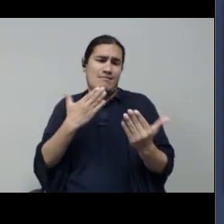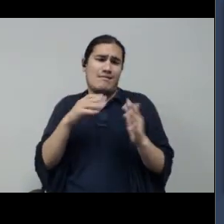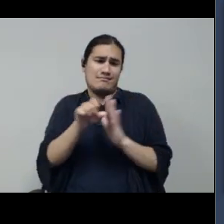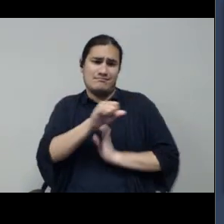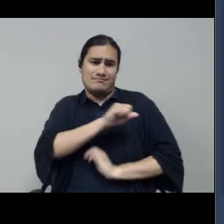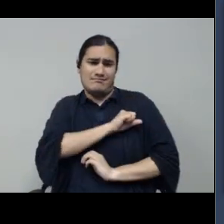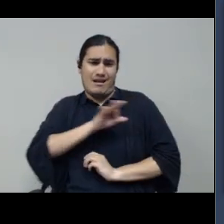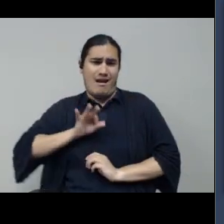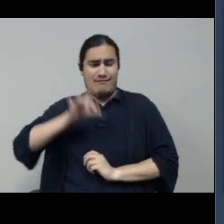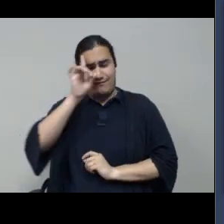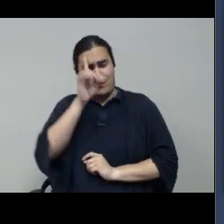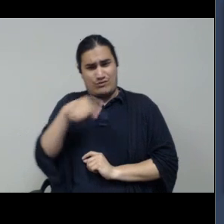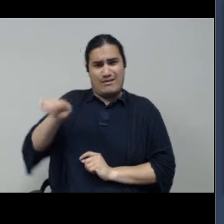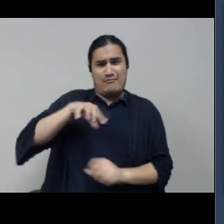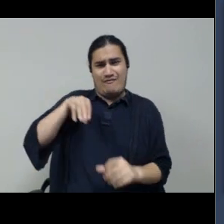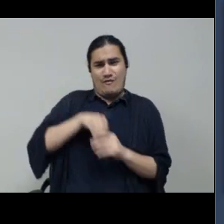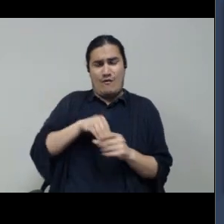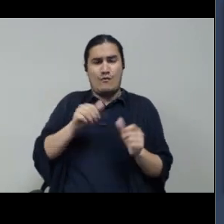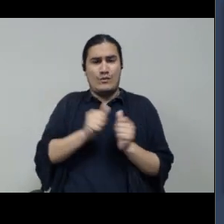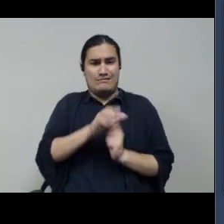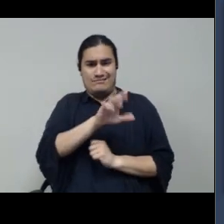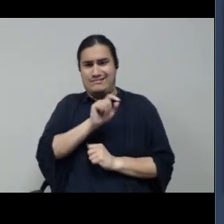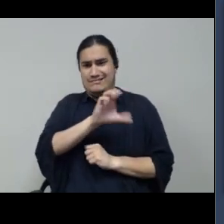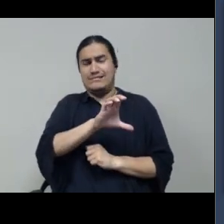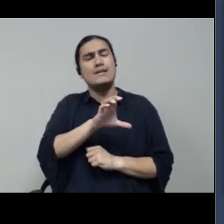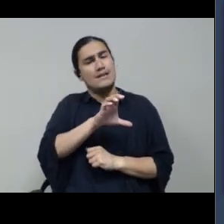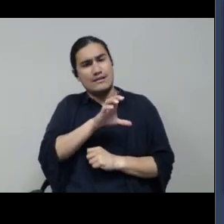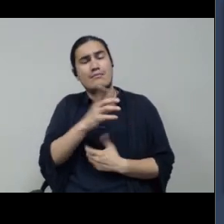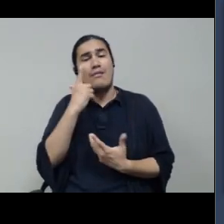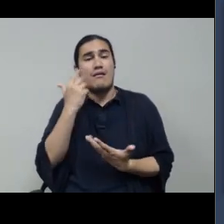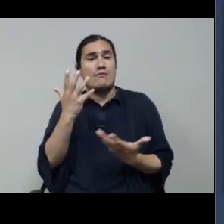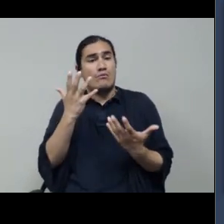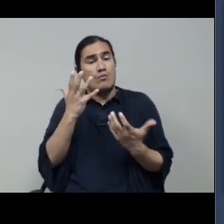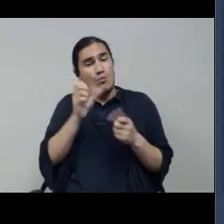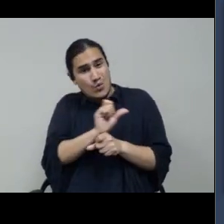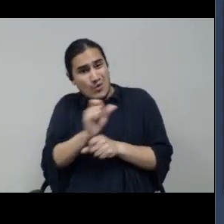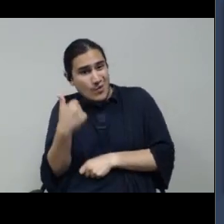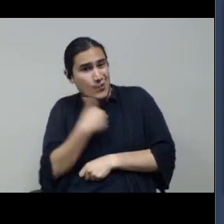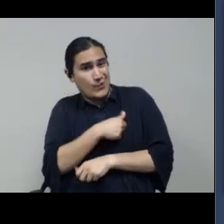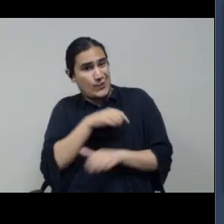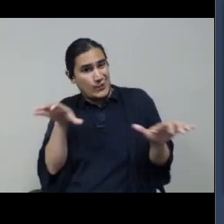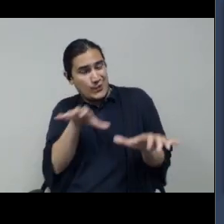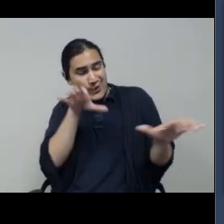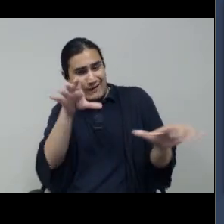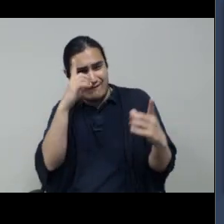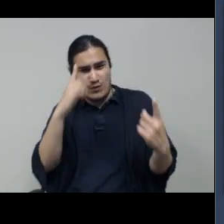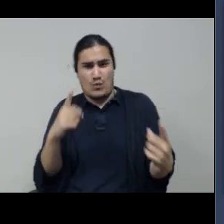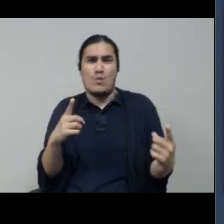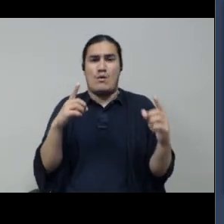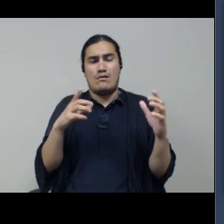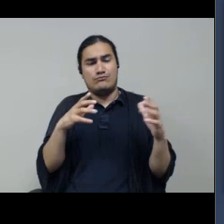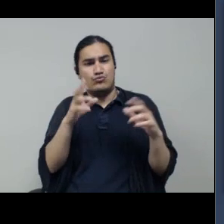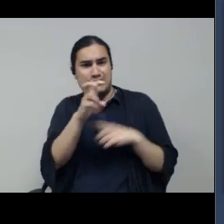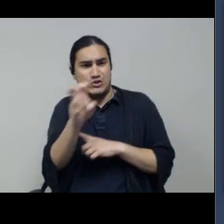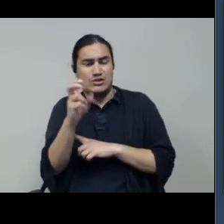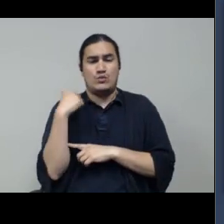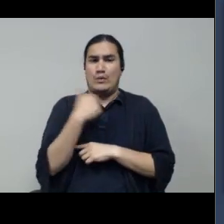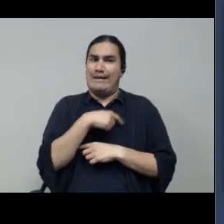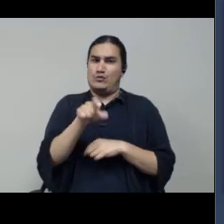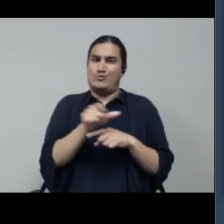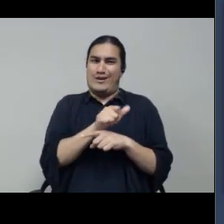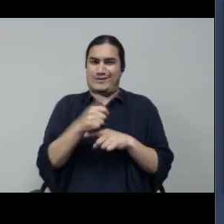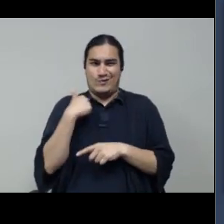involved and engaged at the CTC, because the amount of work that we're doing in regards to equity and active transportation, we have to practice what we preach. And so